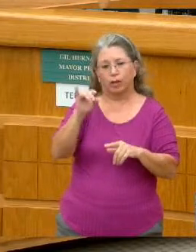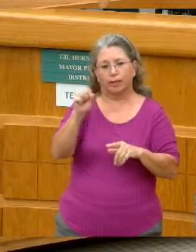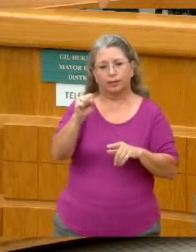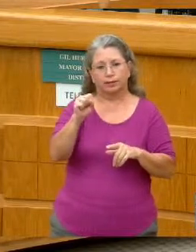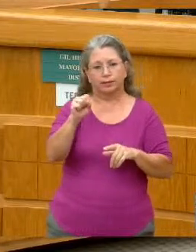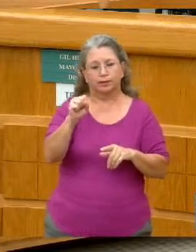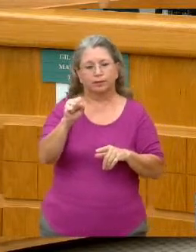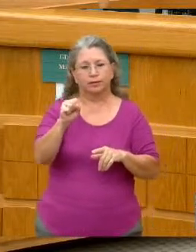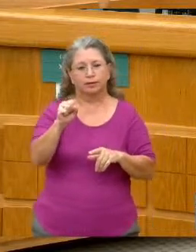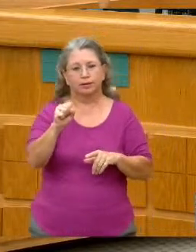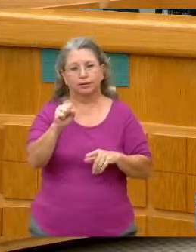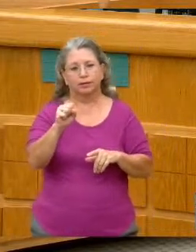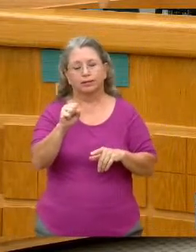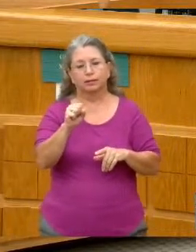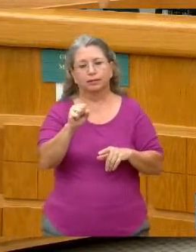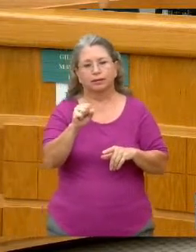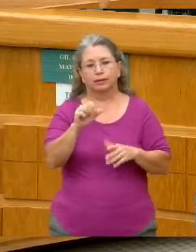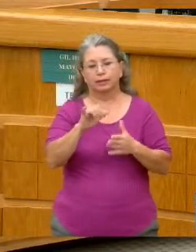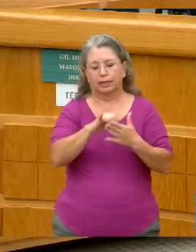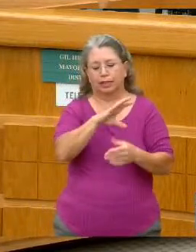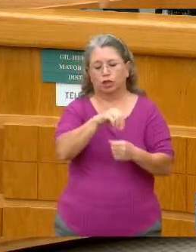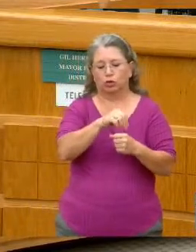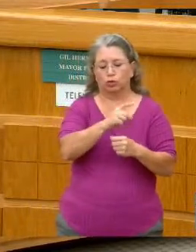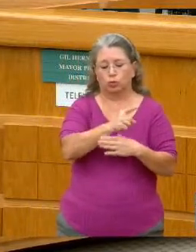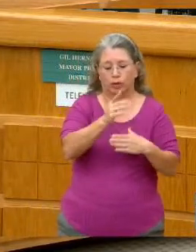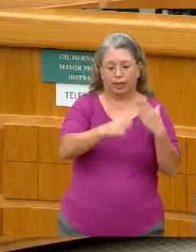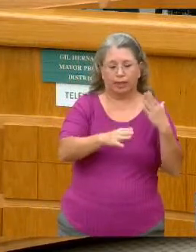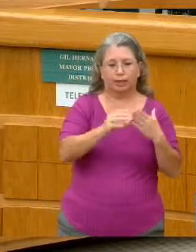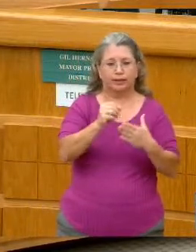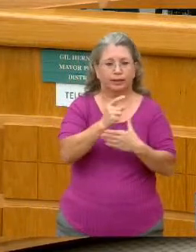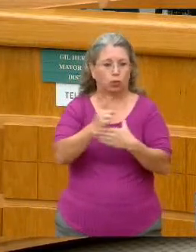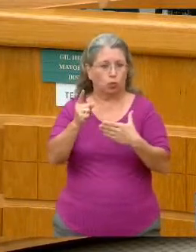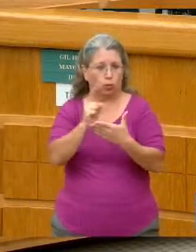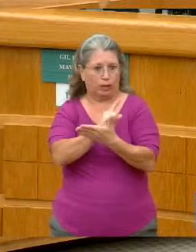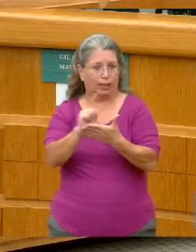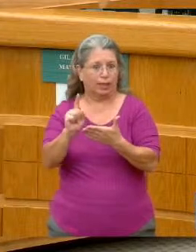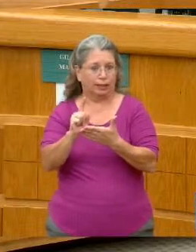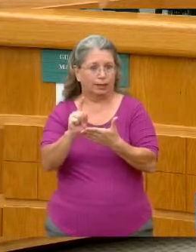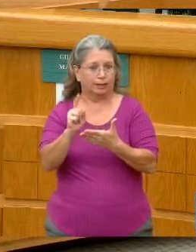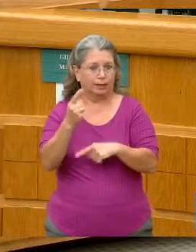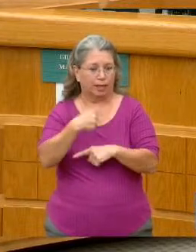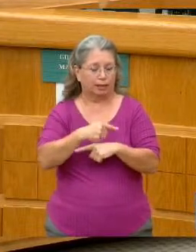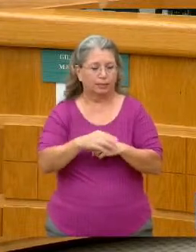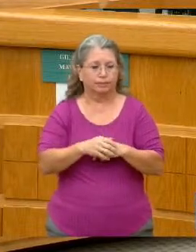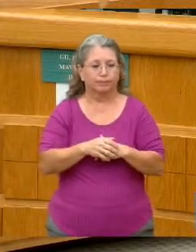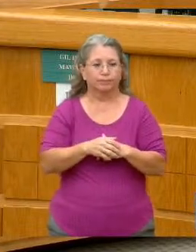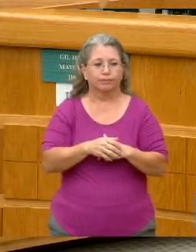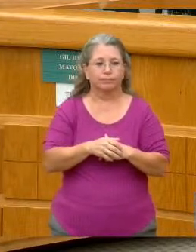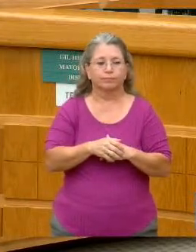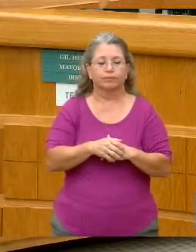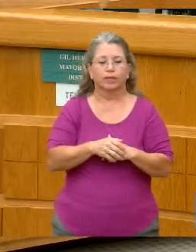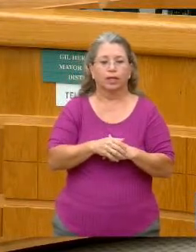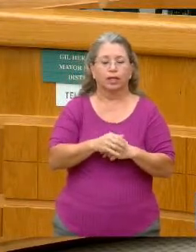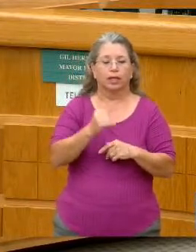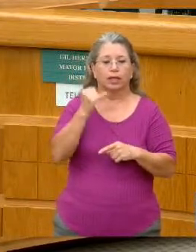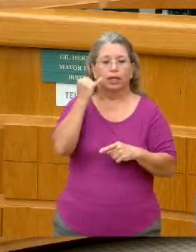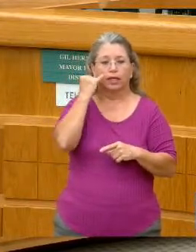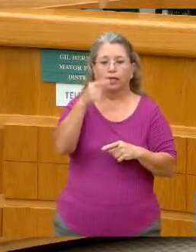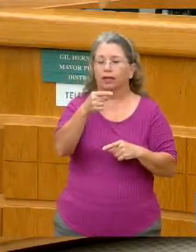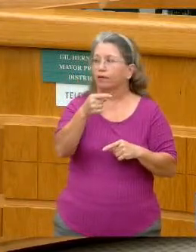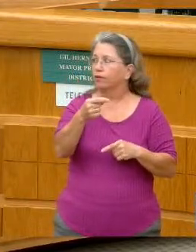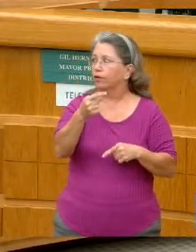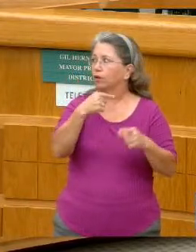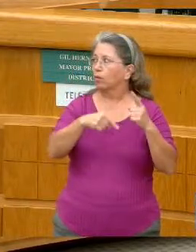it's glued together, weekends and weekdays. San Patricio, B, and if you go back to right around here, this